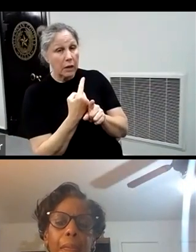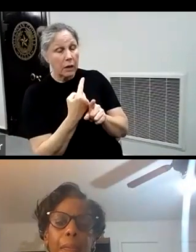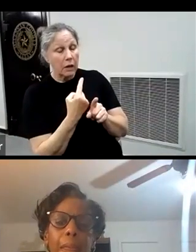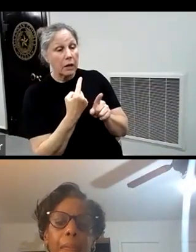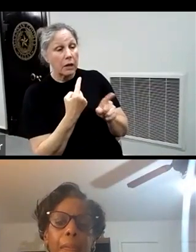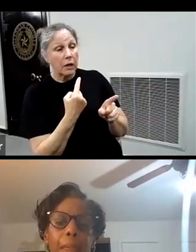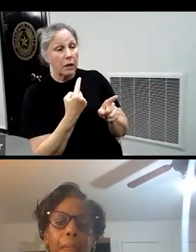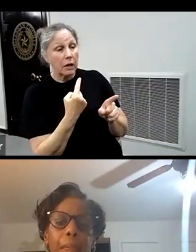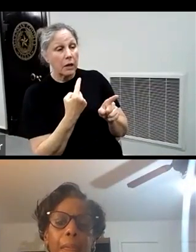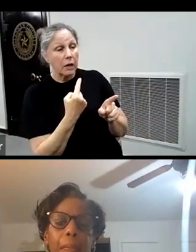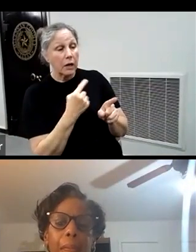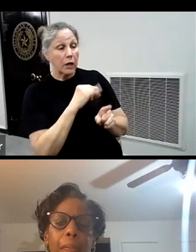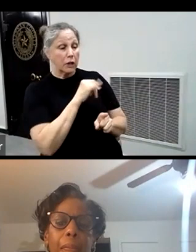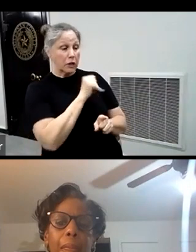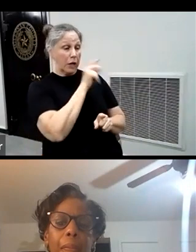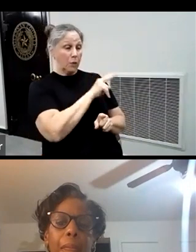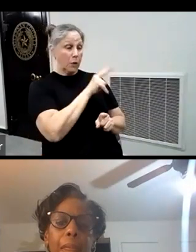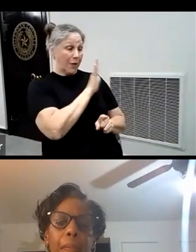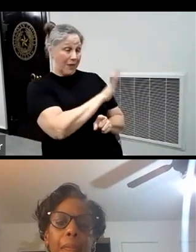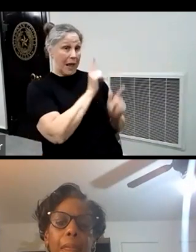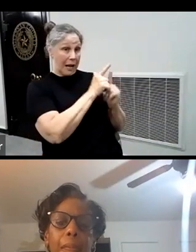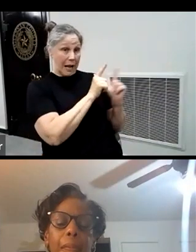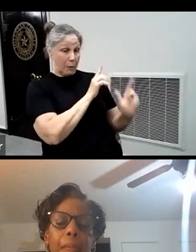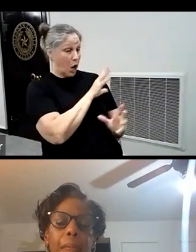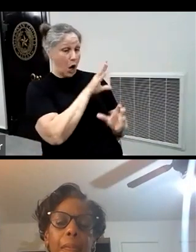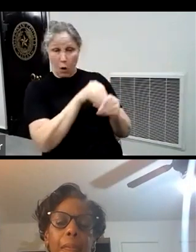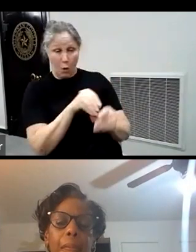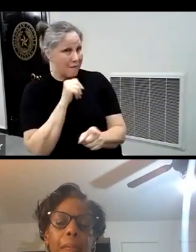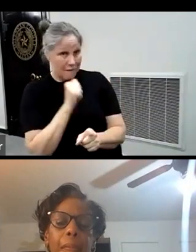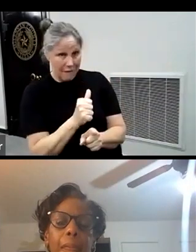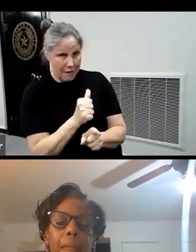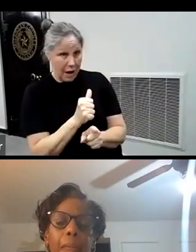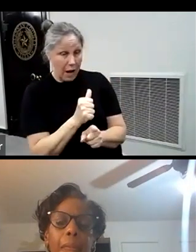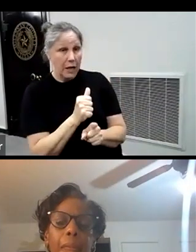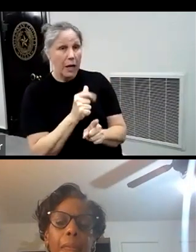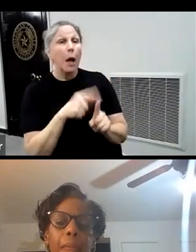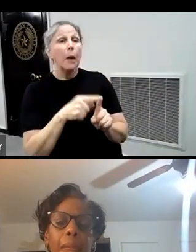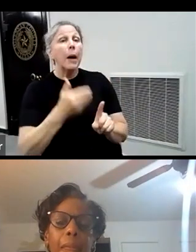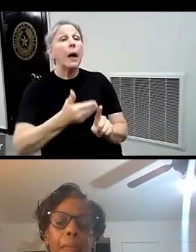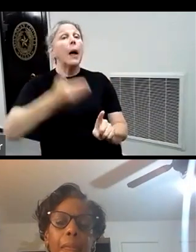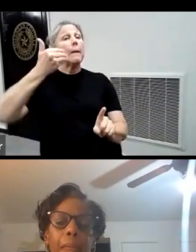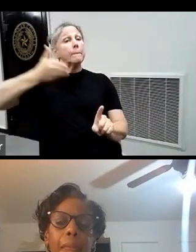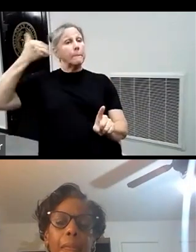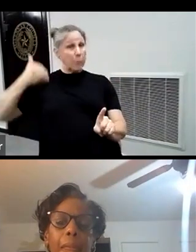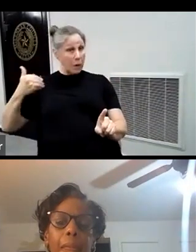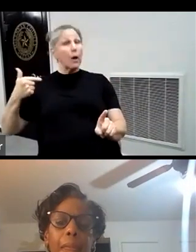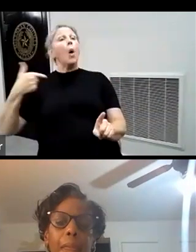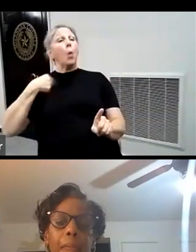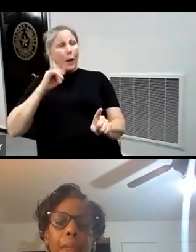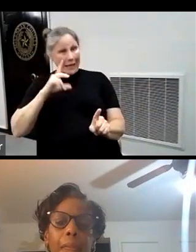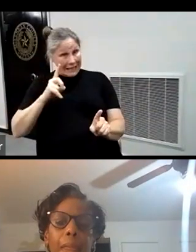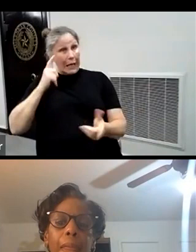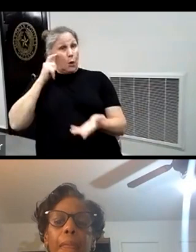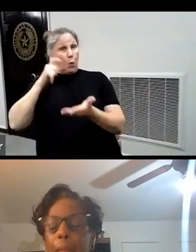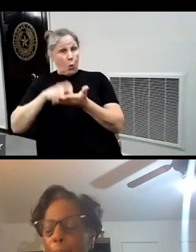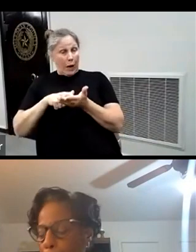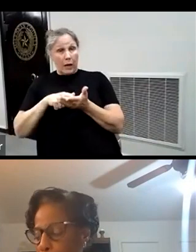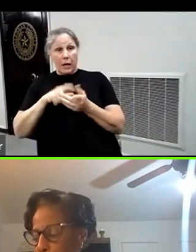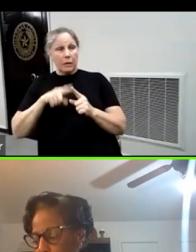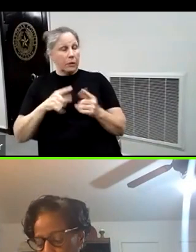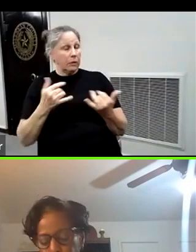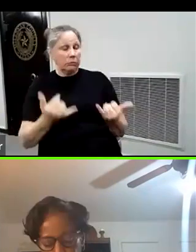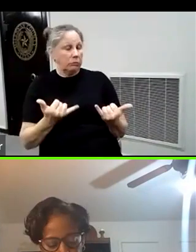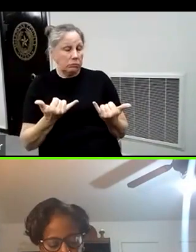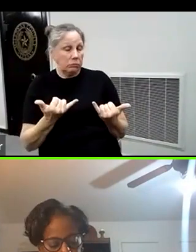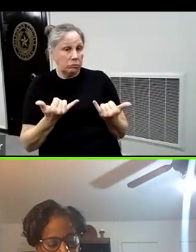incorporating language from GA 22 except that in the prior order we have recognized it as a reopened business. Okay.